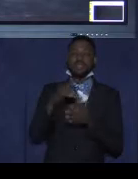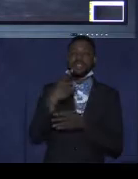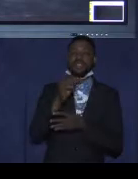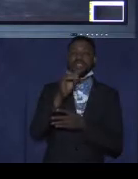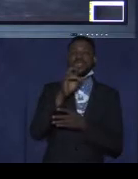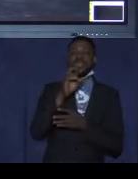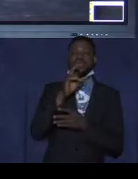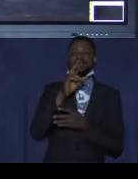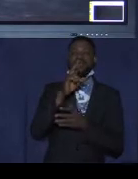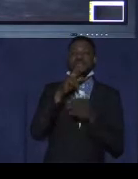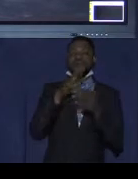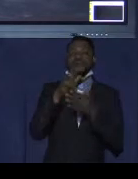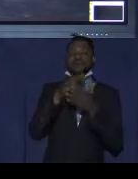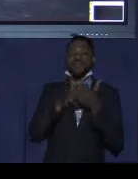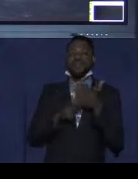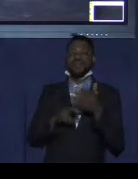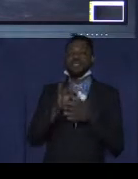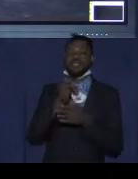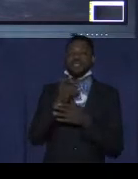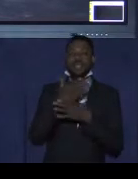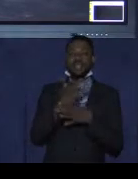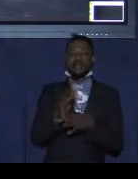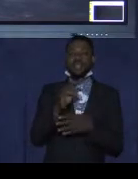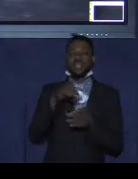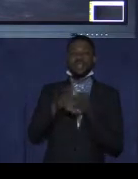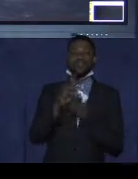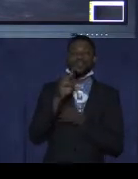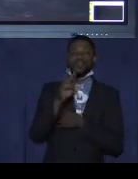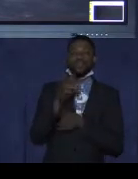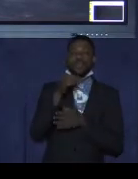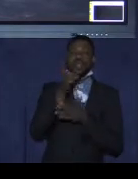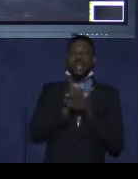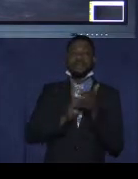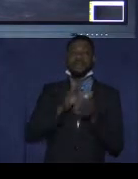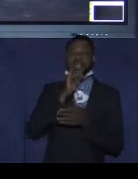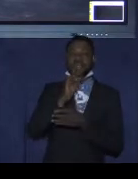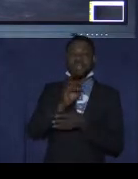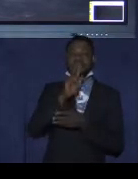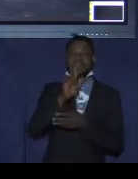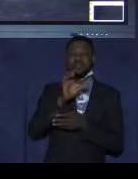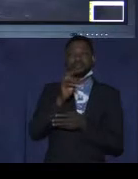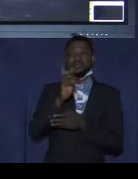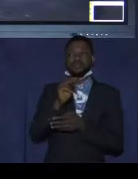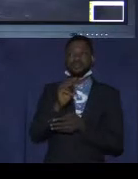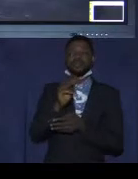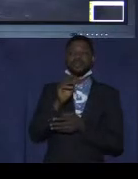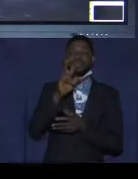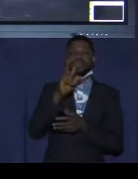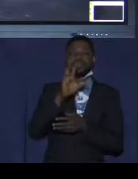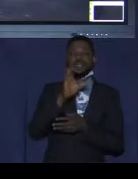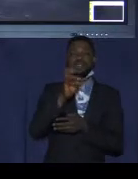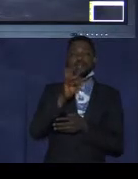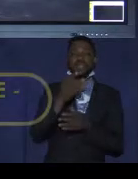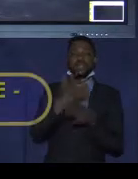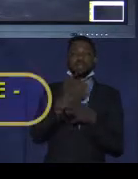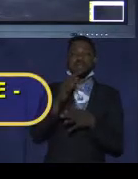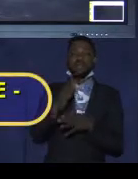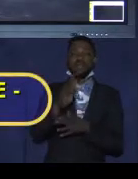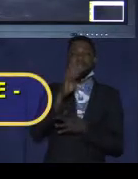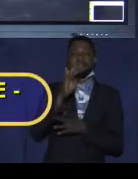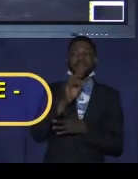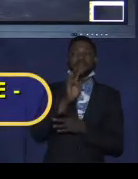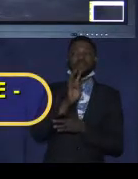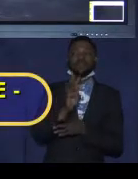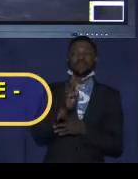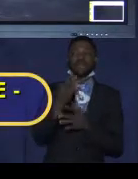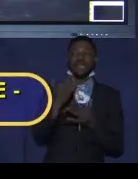radius, and the radius will be the diameter divided into 2. And if the diameter is 3 centimeters, the radius will be 3 centimeters divided by 2,